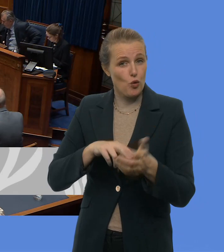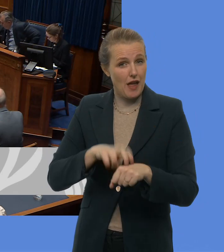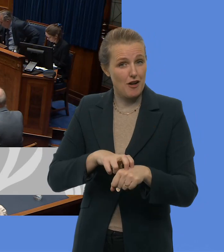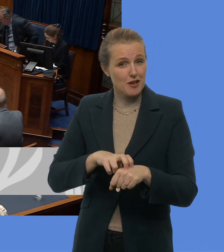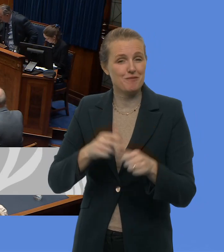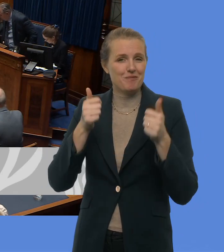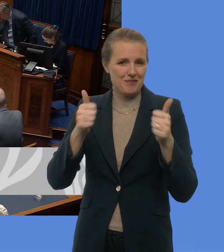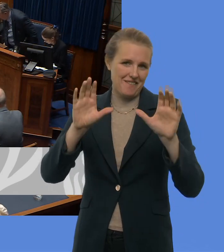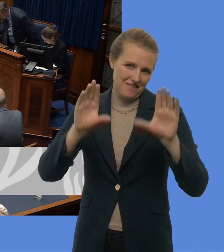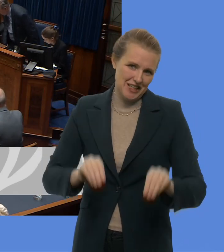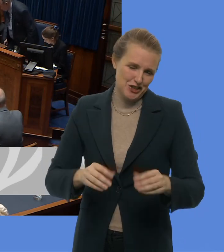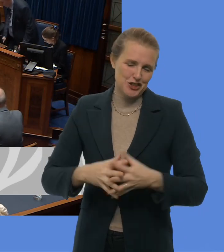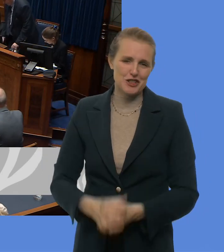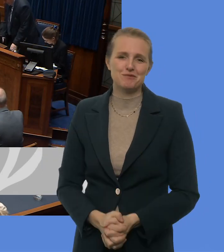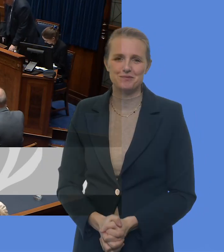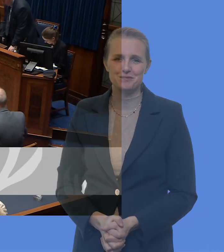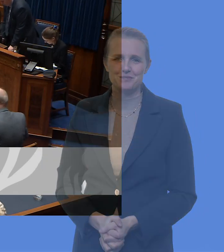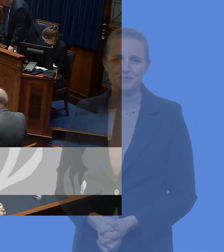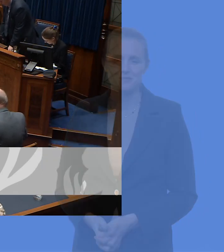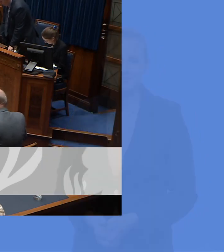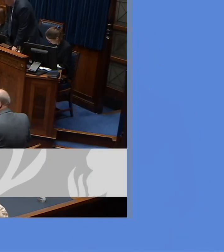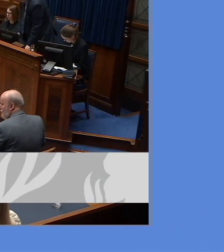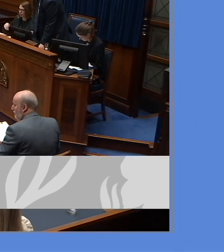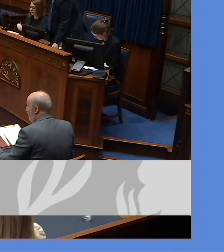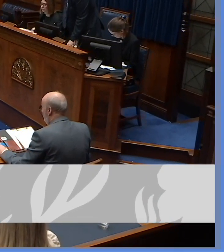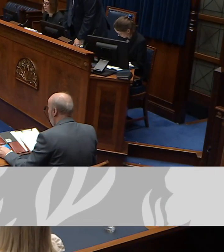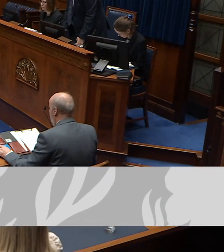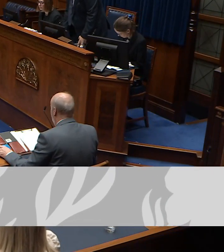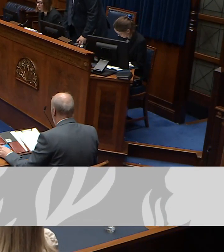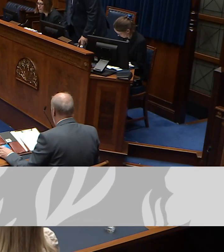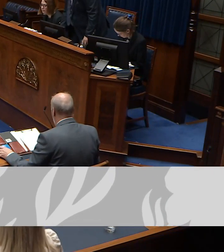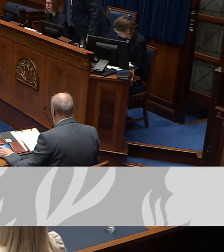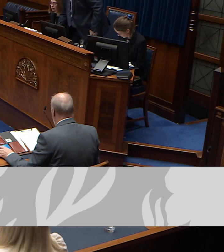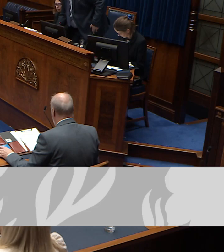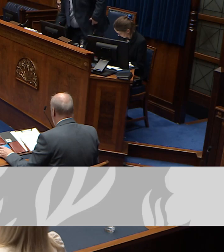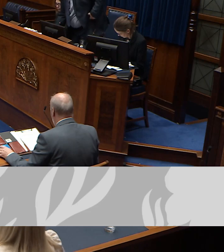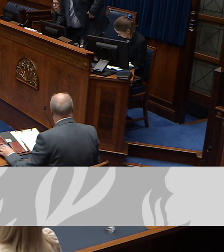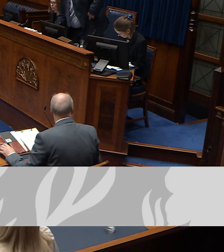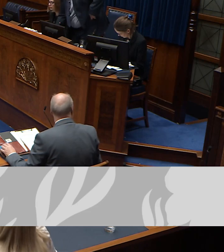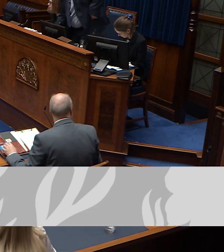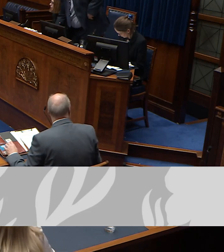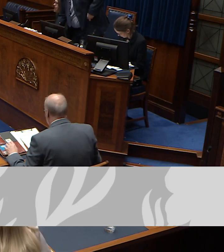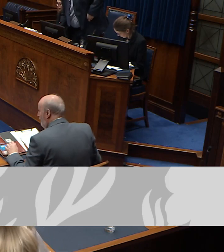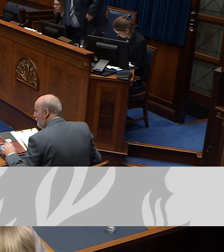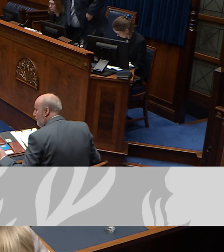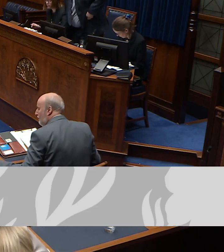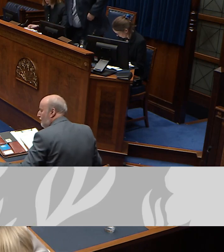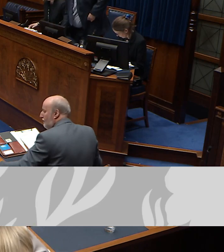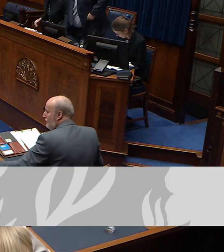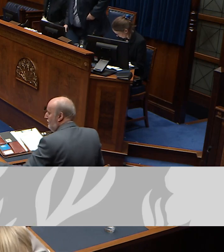conclusion. Questions to the Minister for Health. If members would take their ease, and we'll move back to the previous debate.